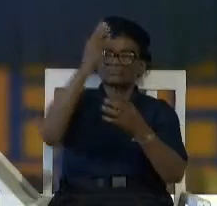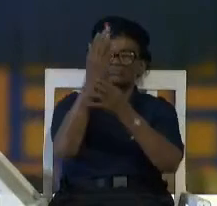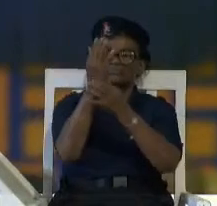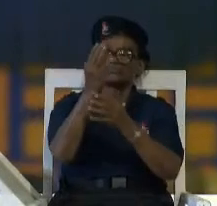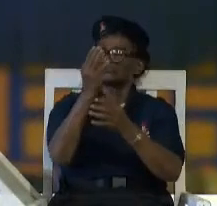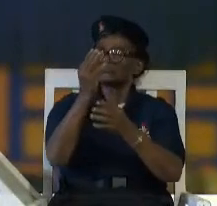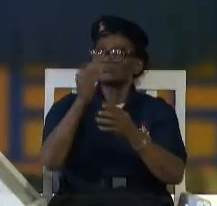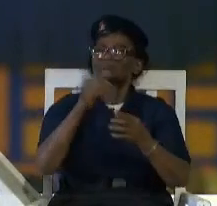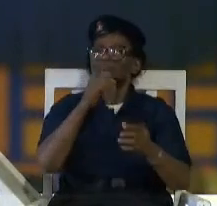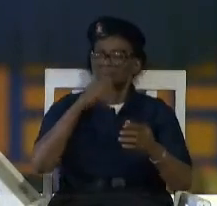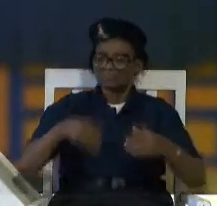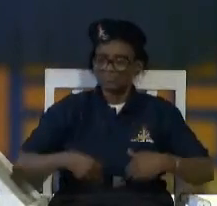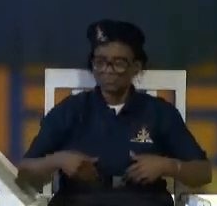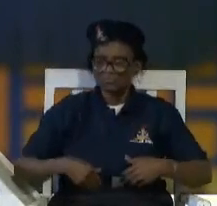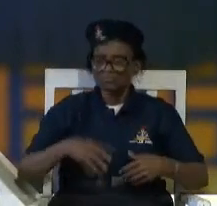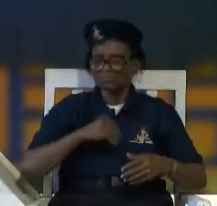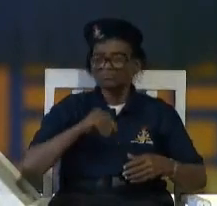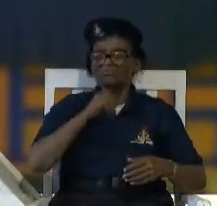young and old.